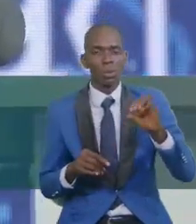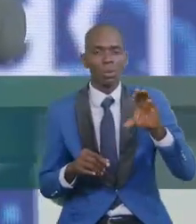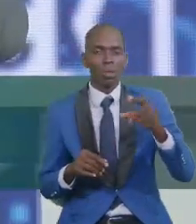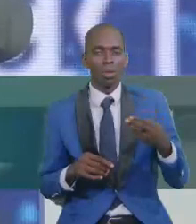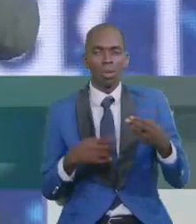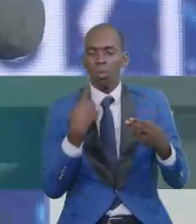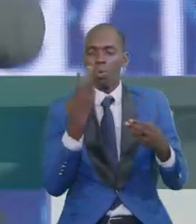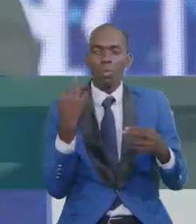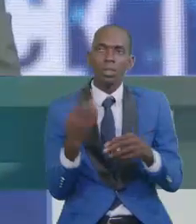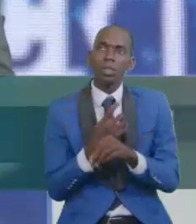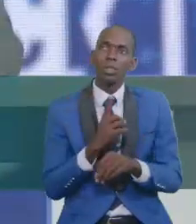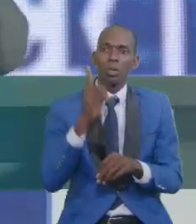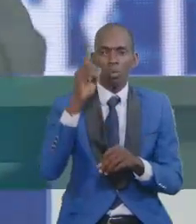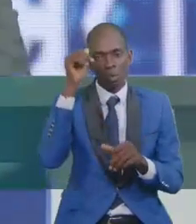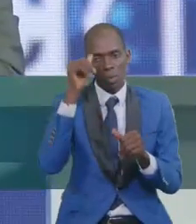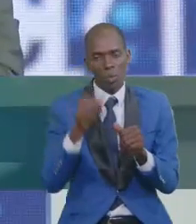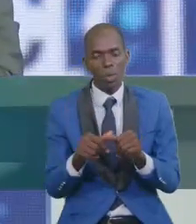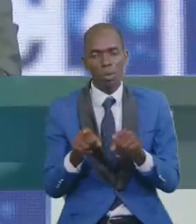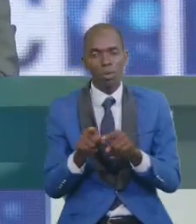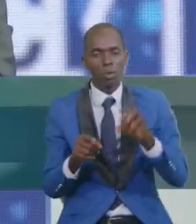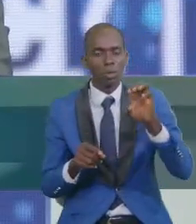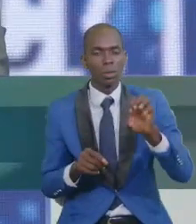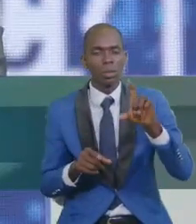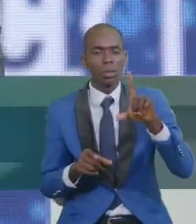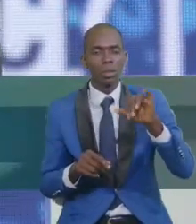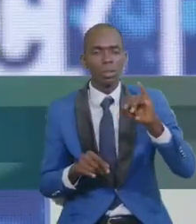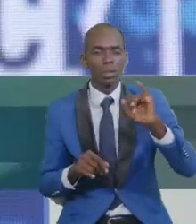It happened to Elijah. He was taken up.